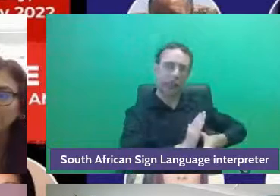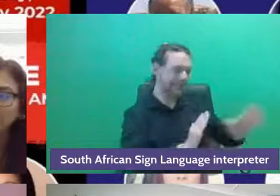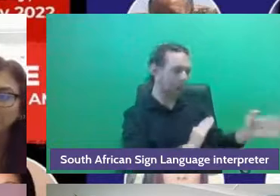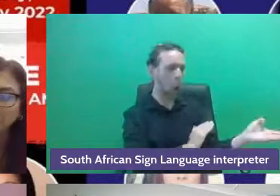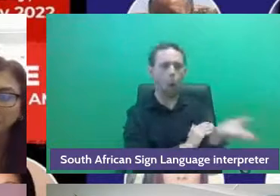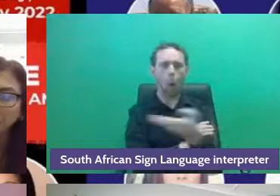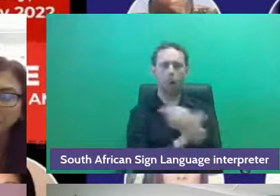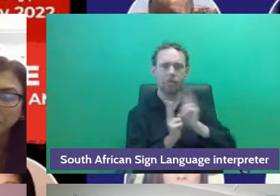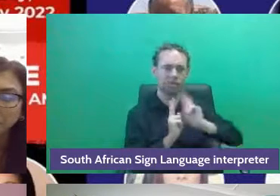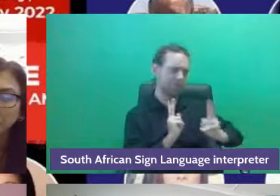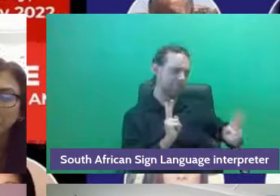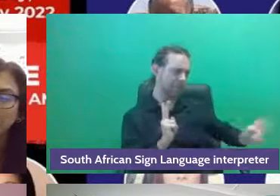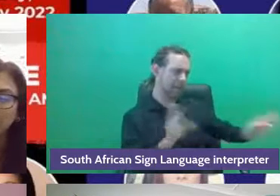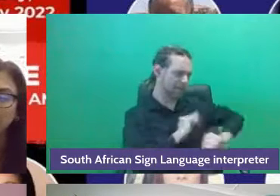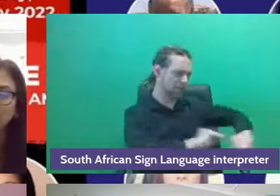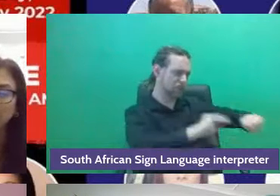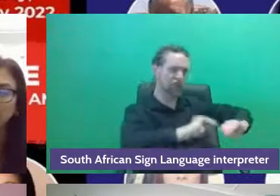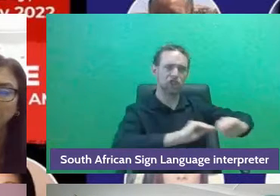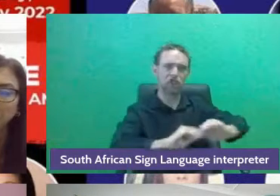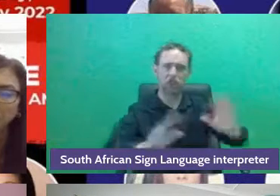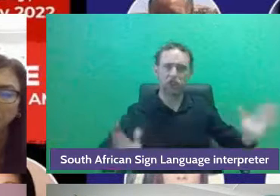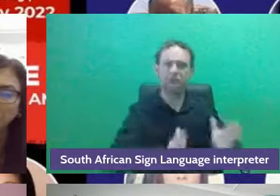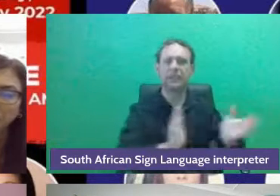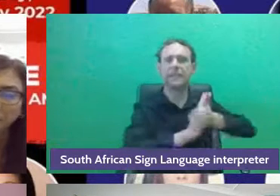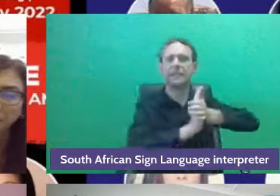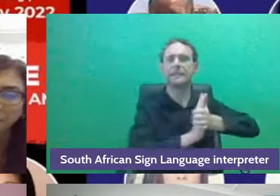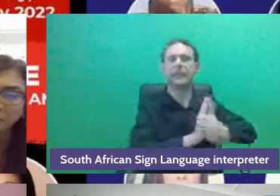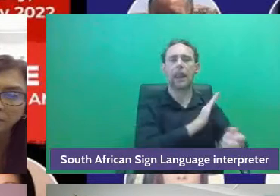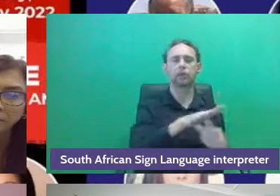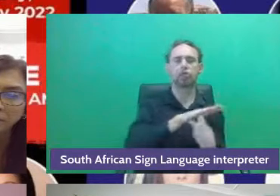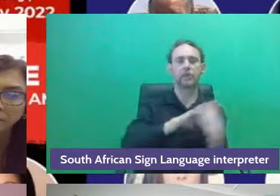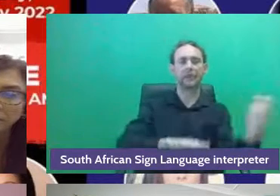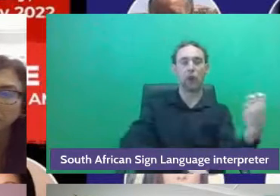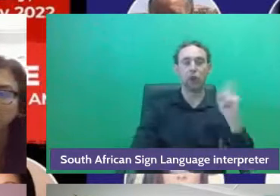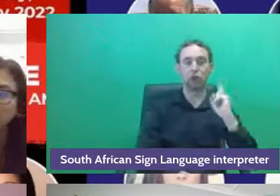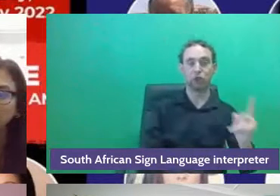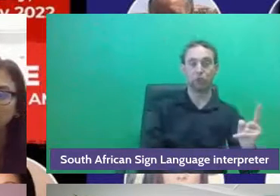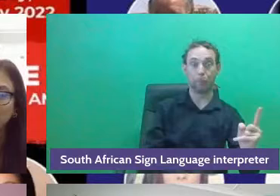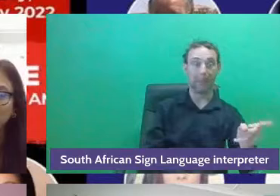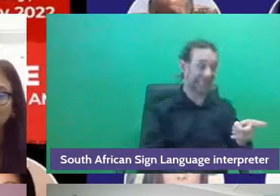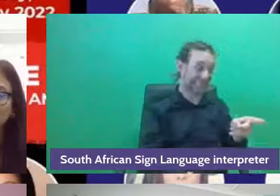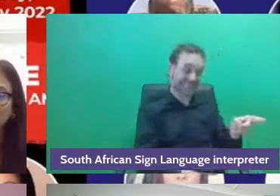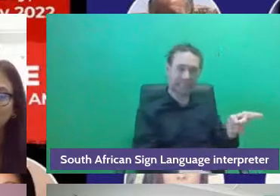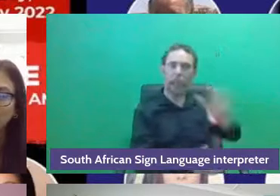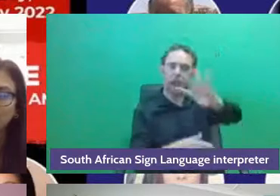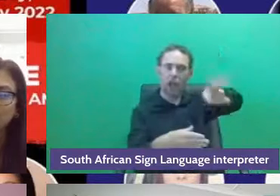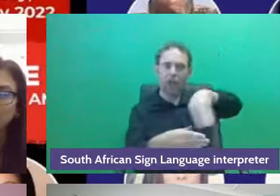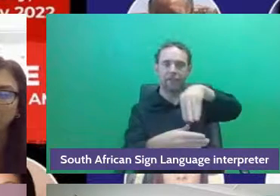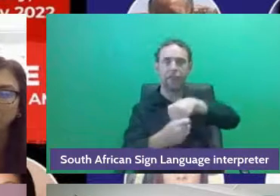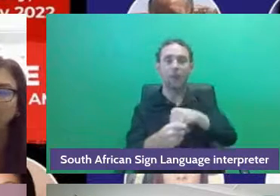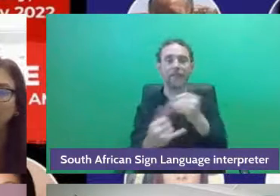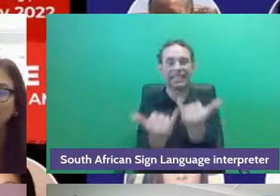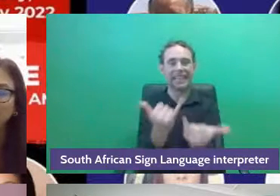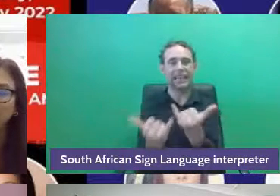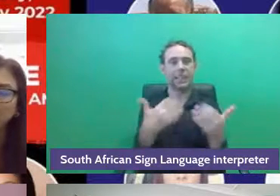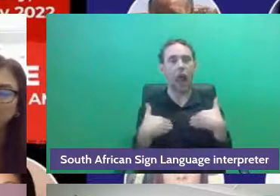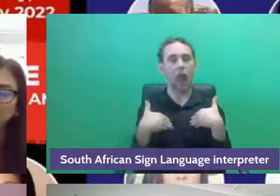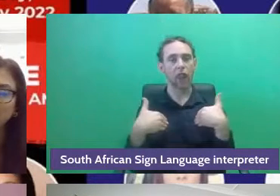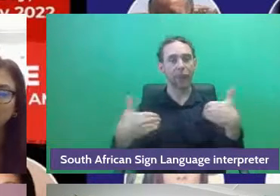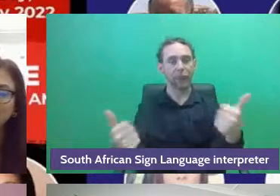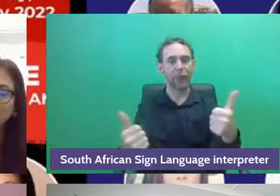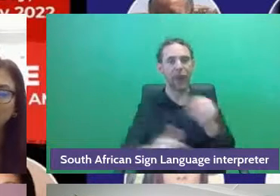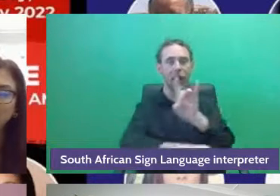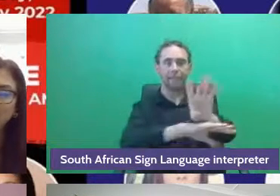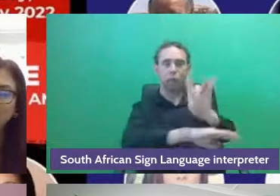ensuring their rights are respected. This includes ensuring that sexual and reproductive health rights are accessible and inclusive of